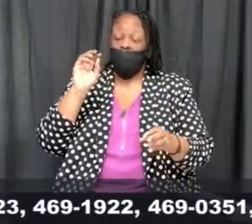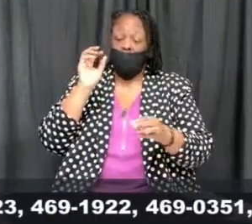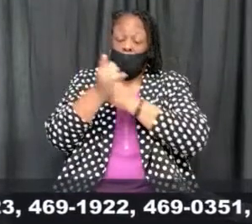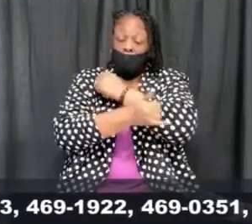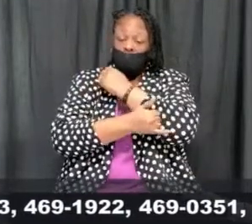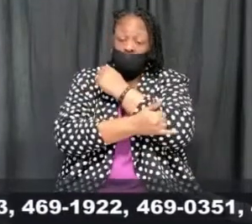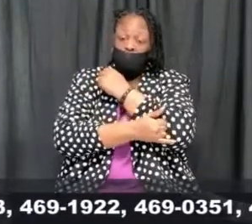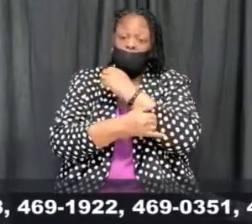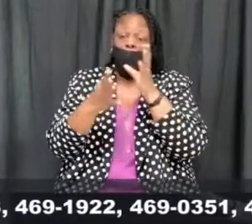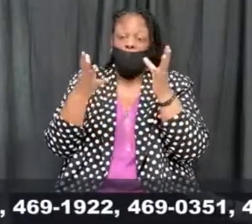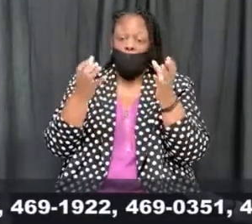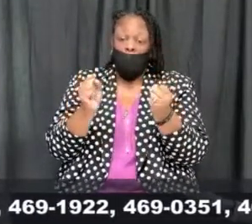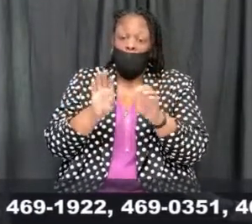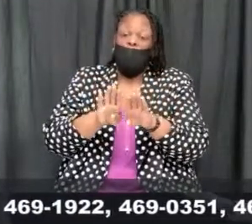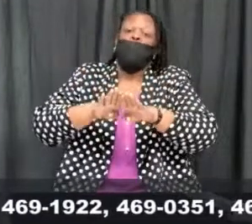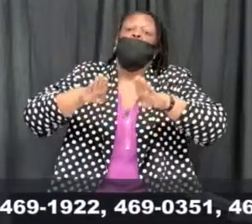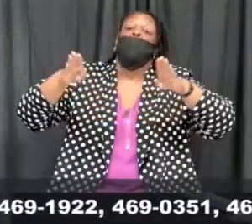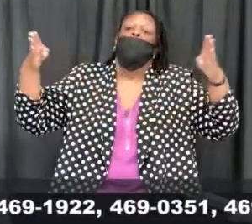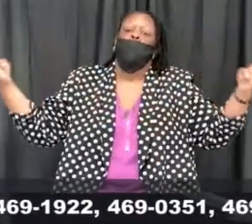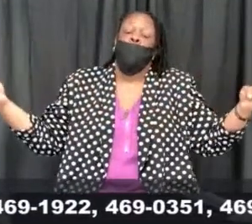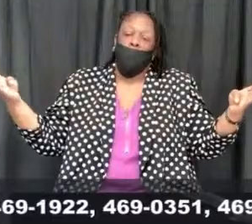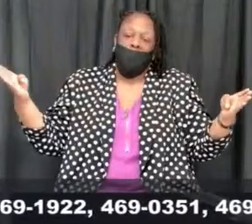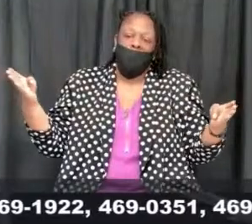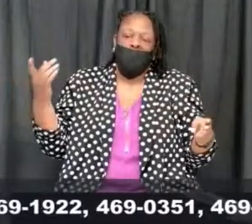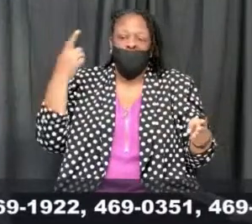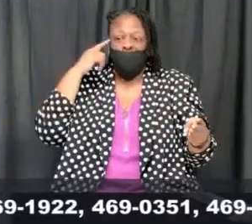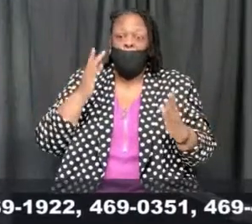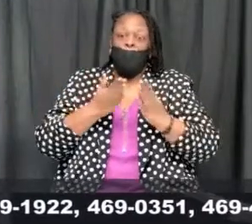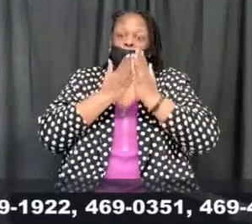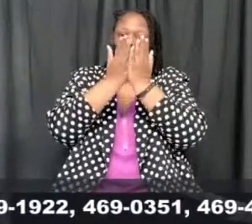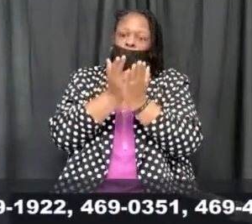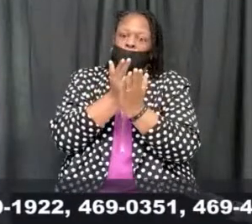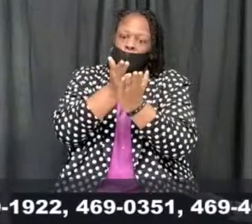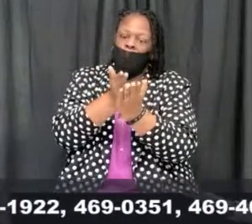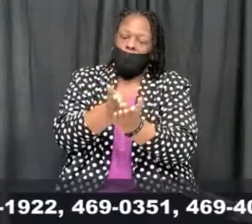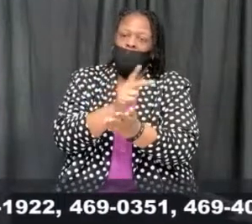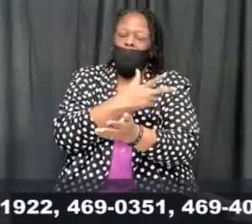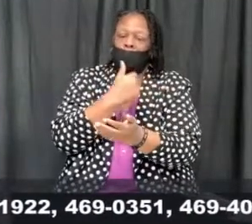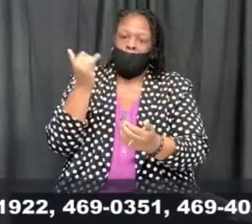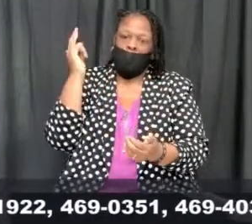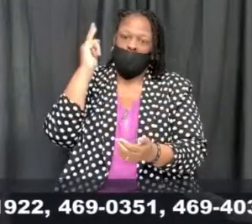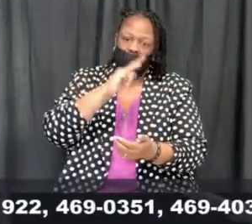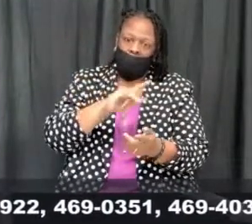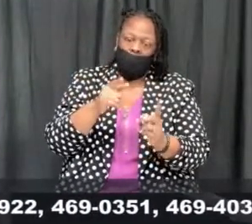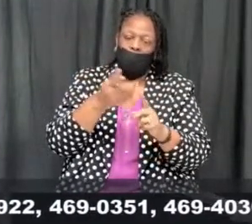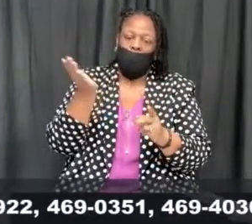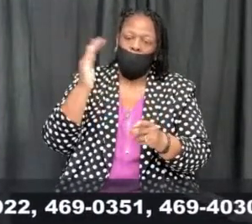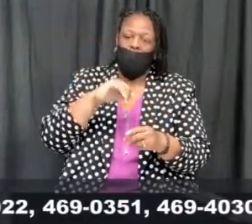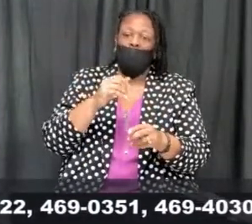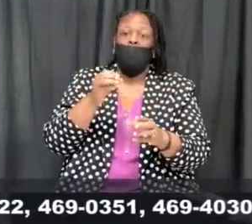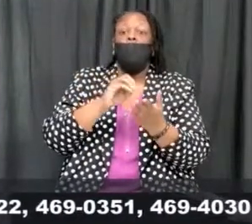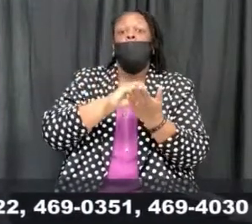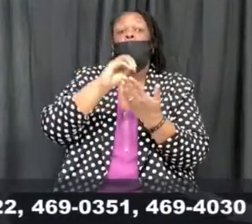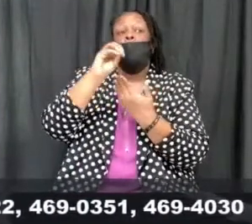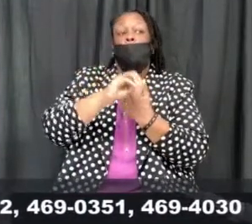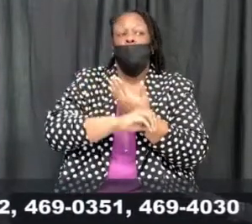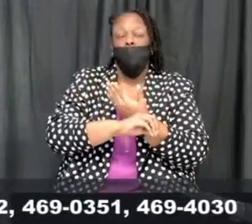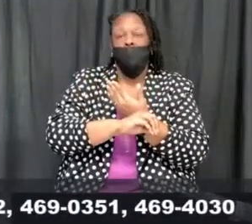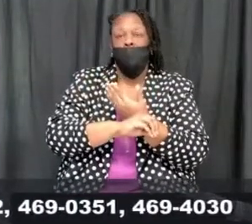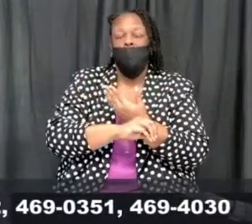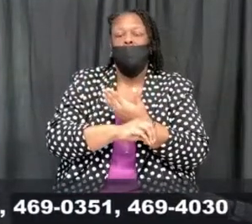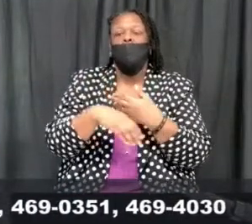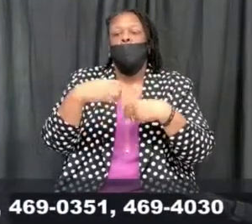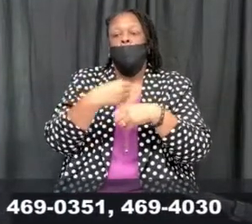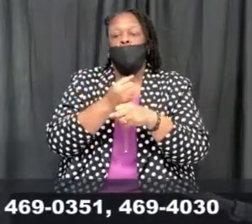is working closely with the Ministry of Health and other stakeholder groups to ensure that we can do so in